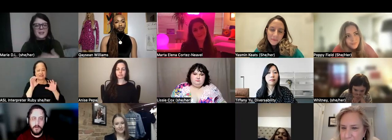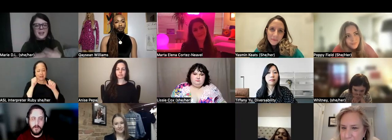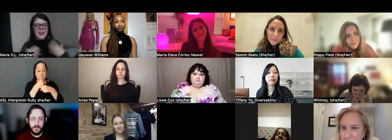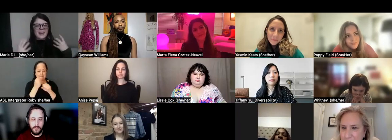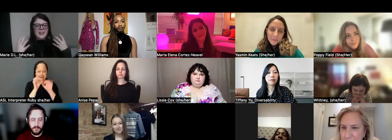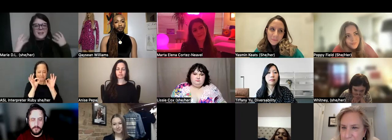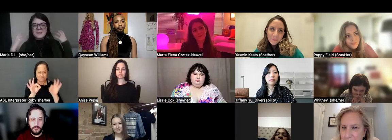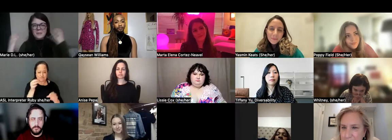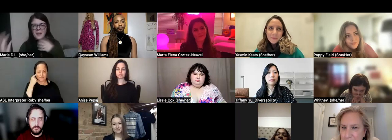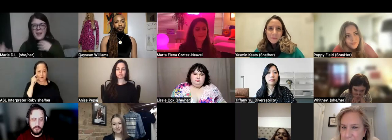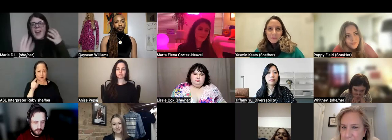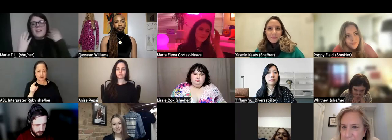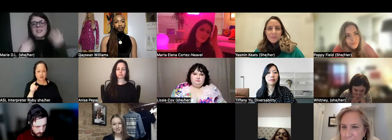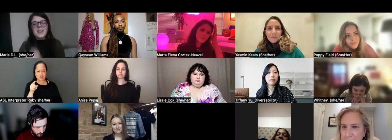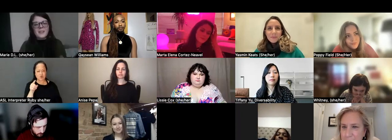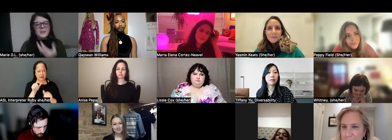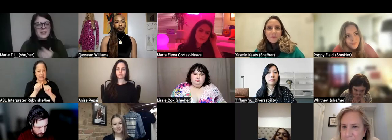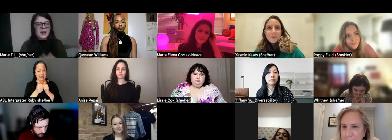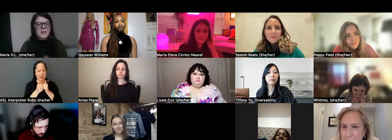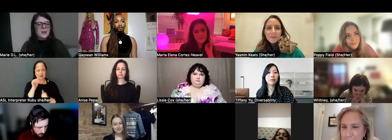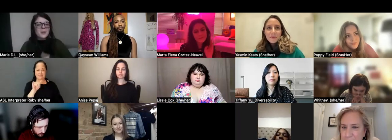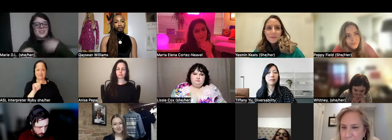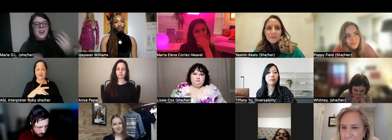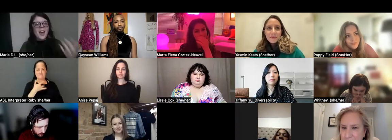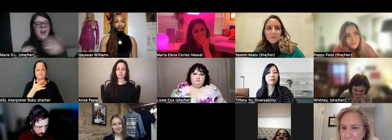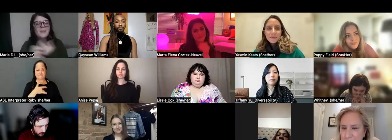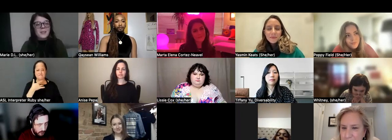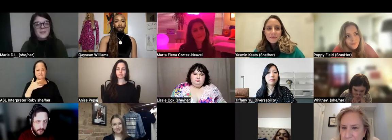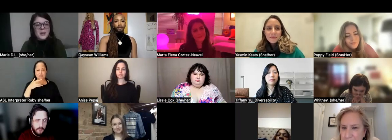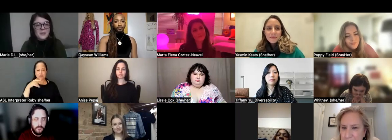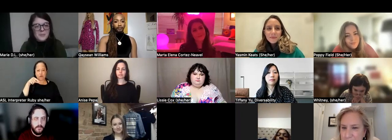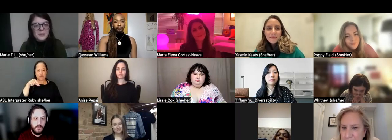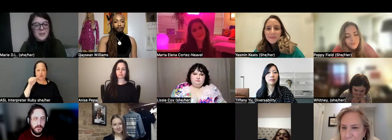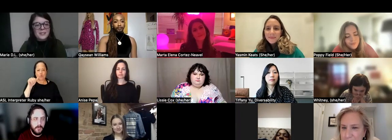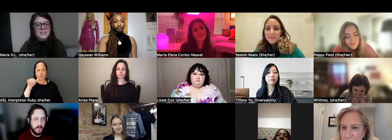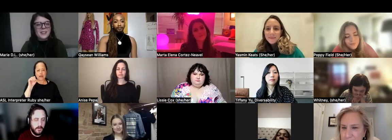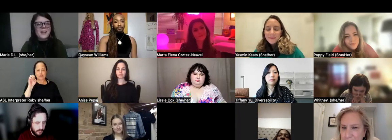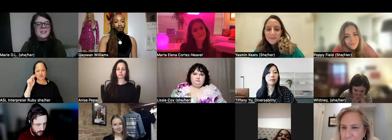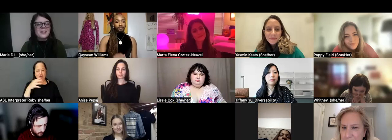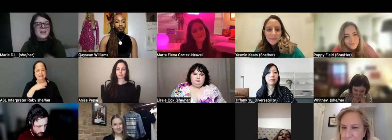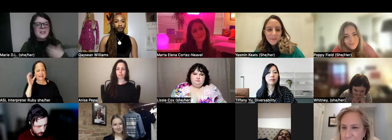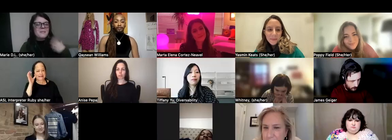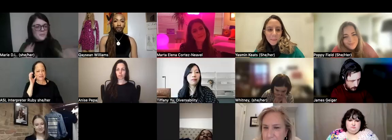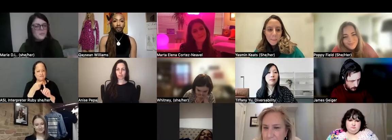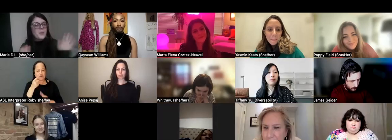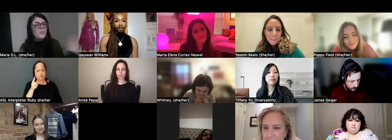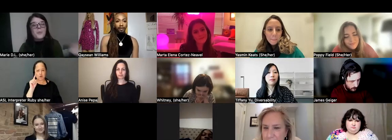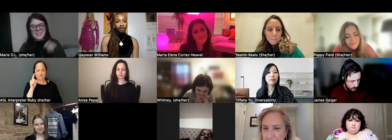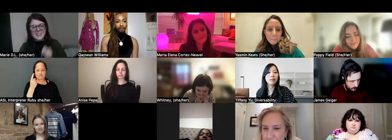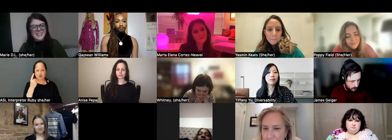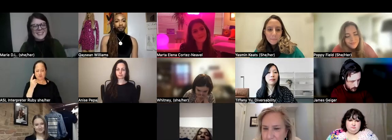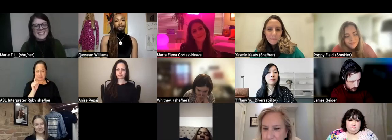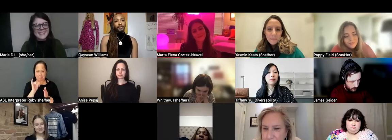was like, how did that feel? Quayshawn, I would love to hear from you first on the